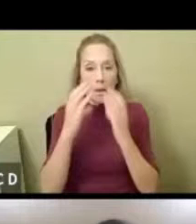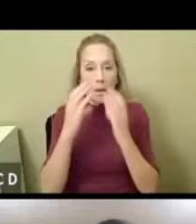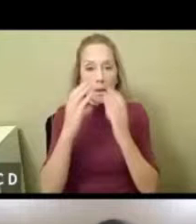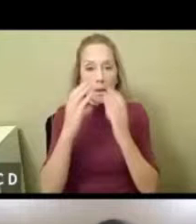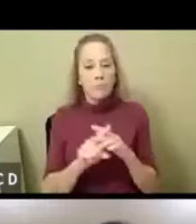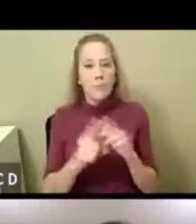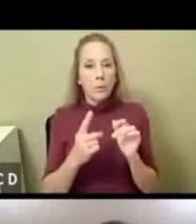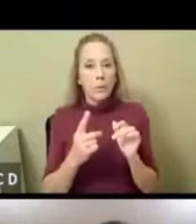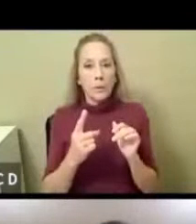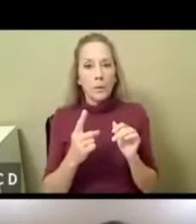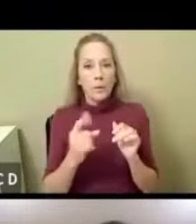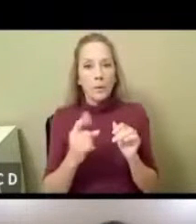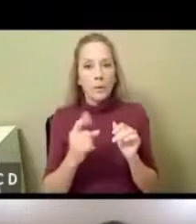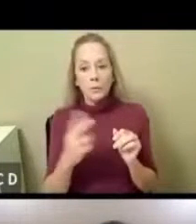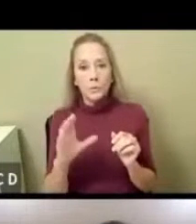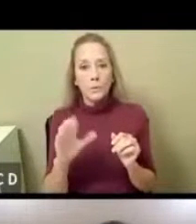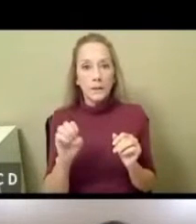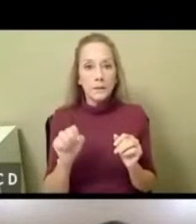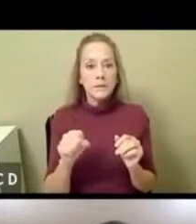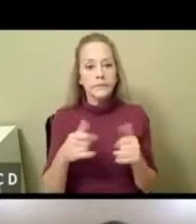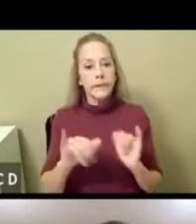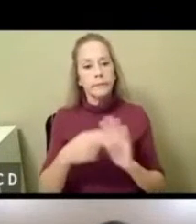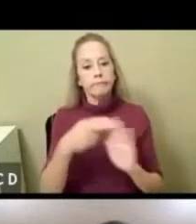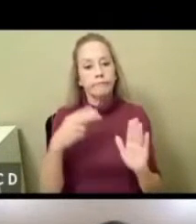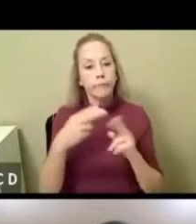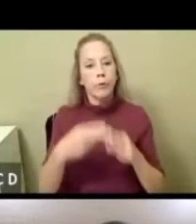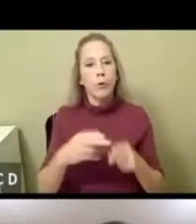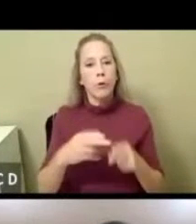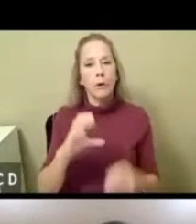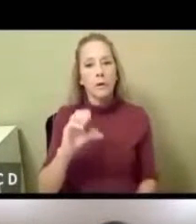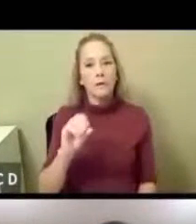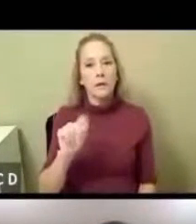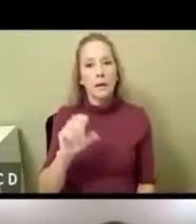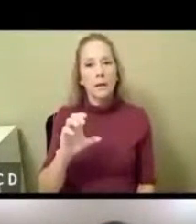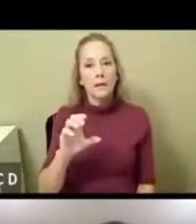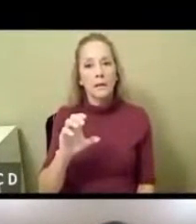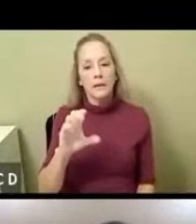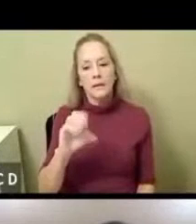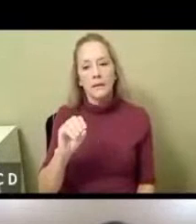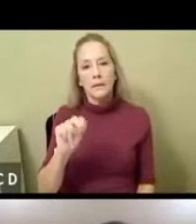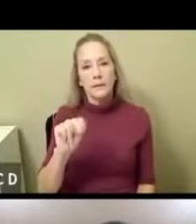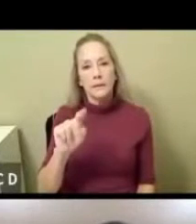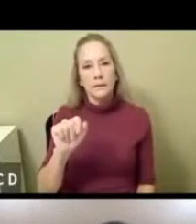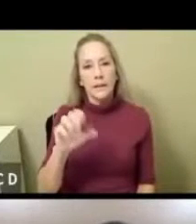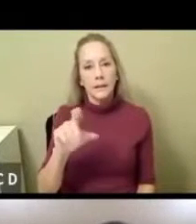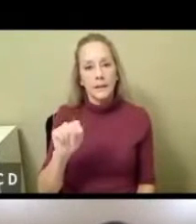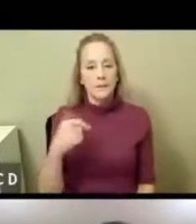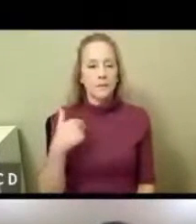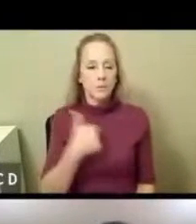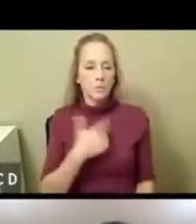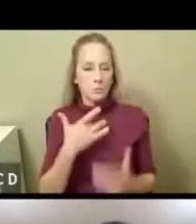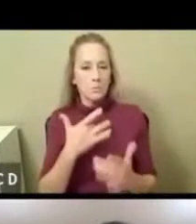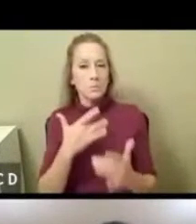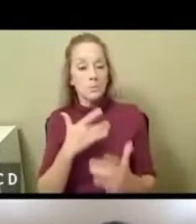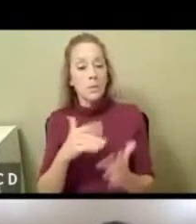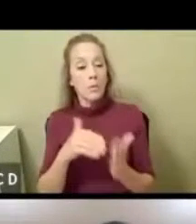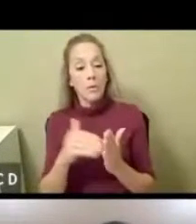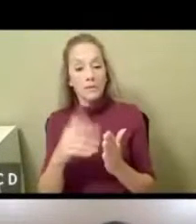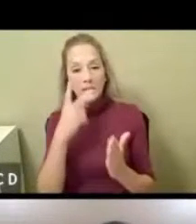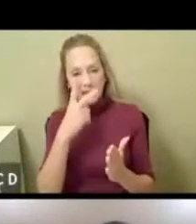the case or two, and all of those folks are contacts. So that's primarily what we're seeing.